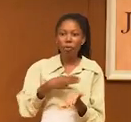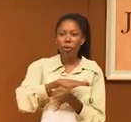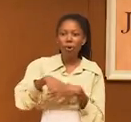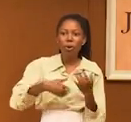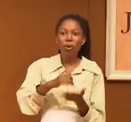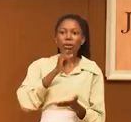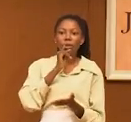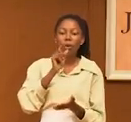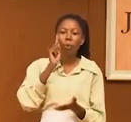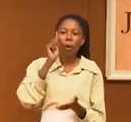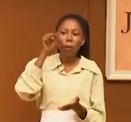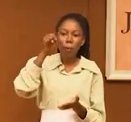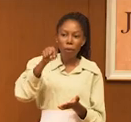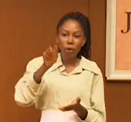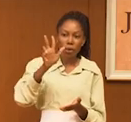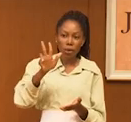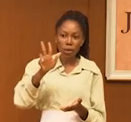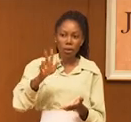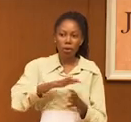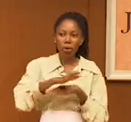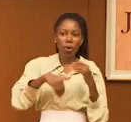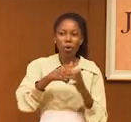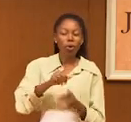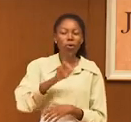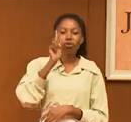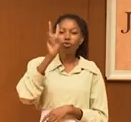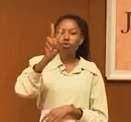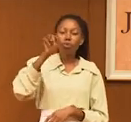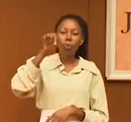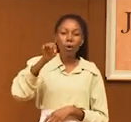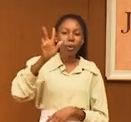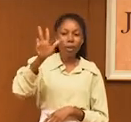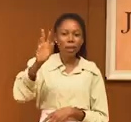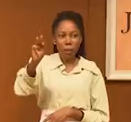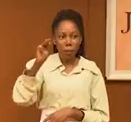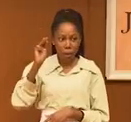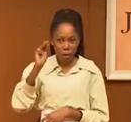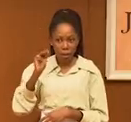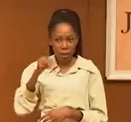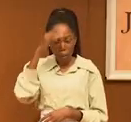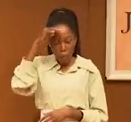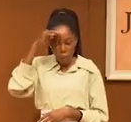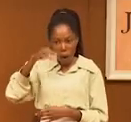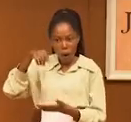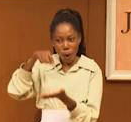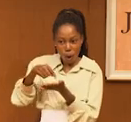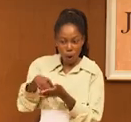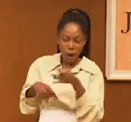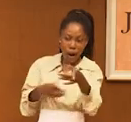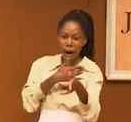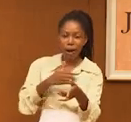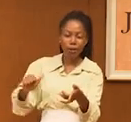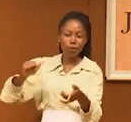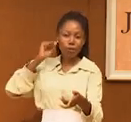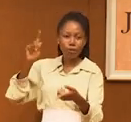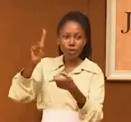sum is 1.3 plus 1 million. The total sum is 2.3 million. So he's owing you 2.3 million naira. And